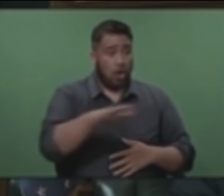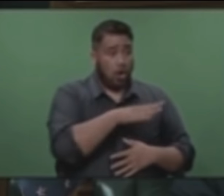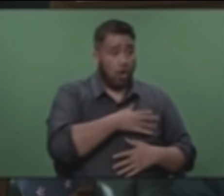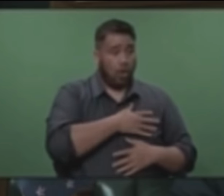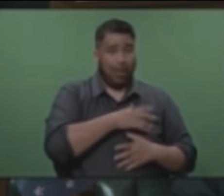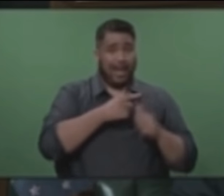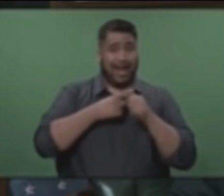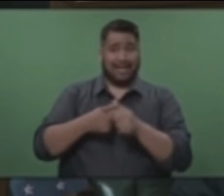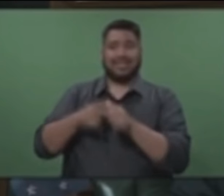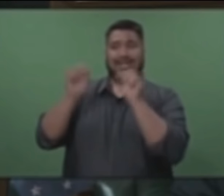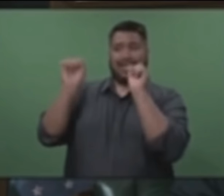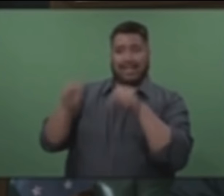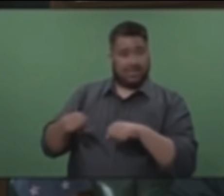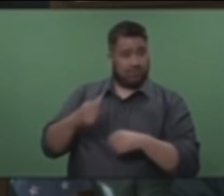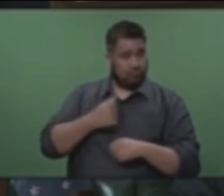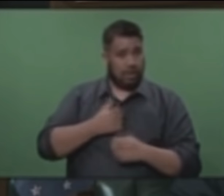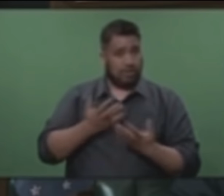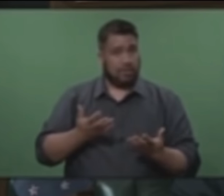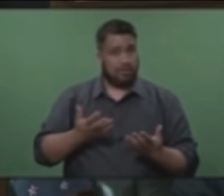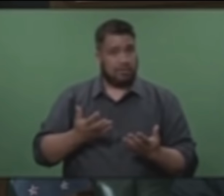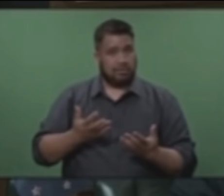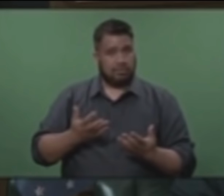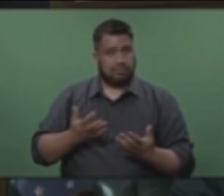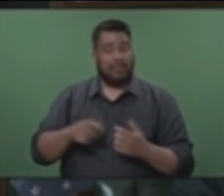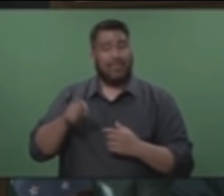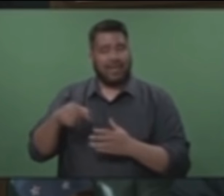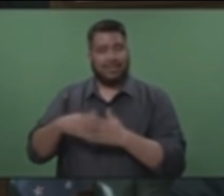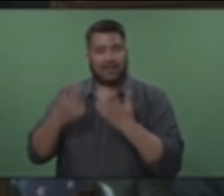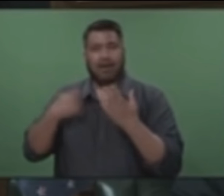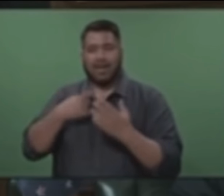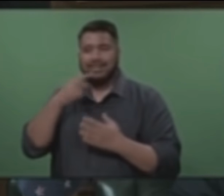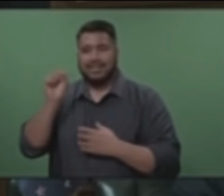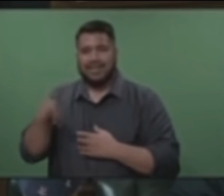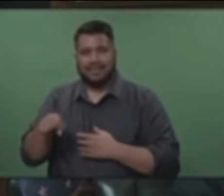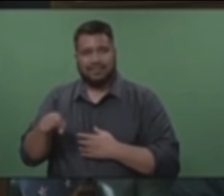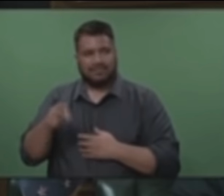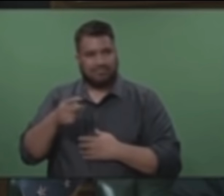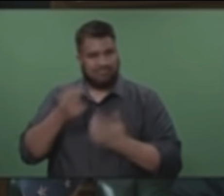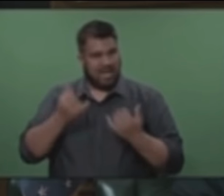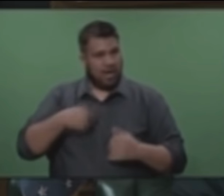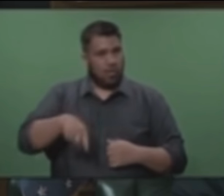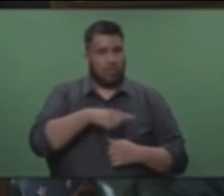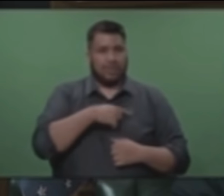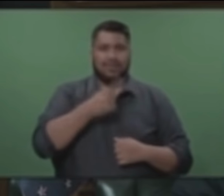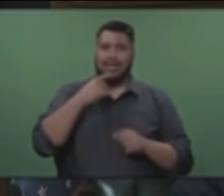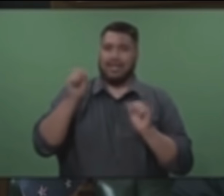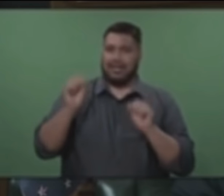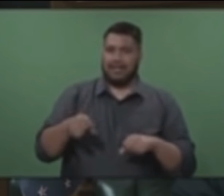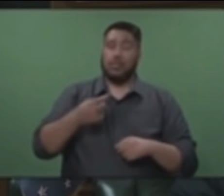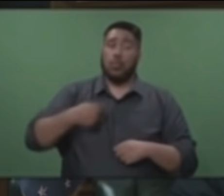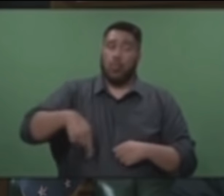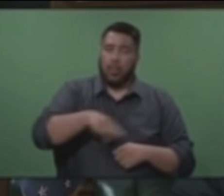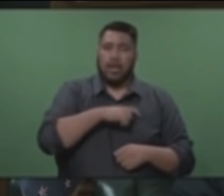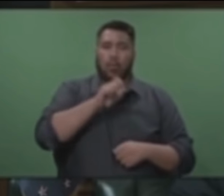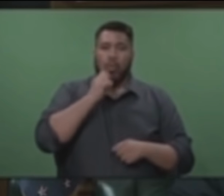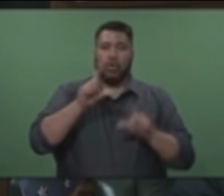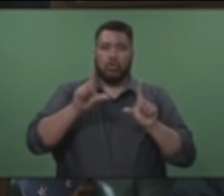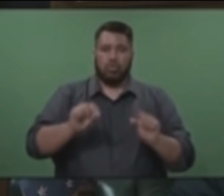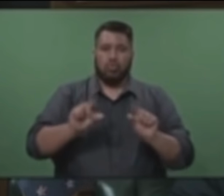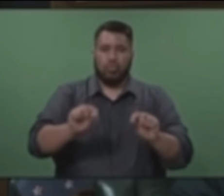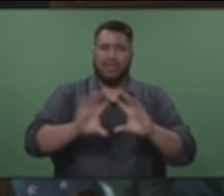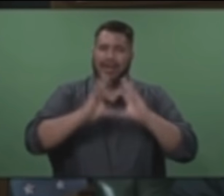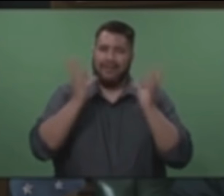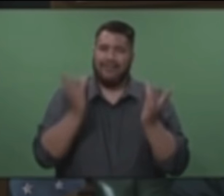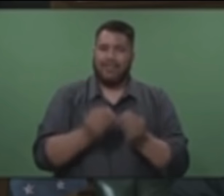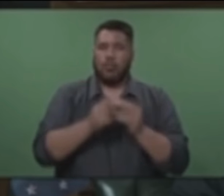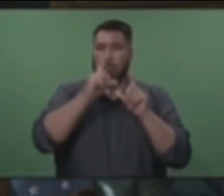yes, as I told him. And we will do all we can do. We will do